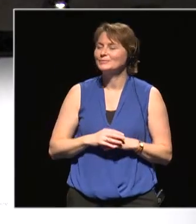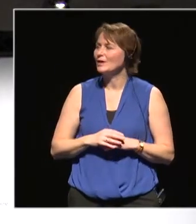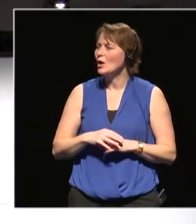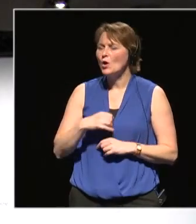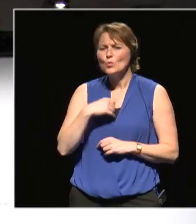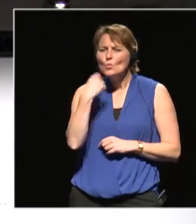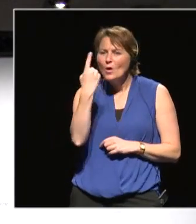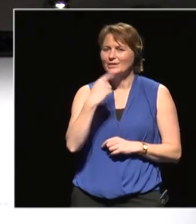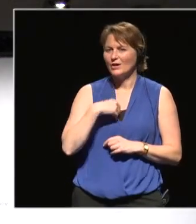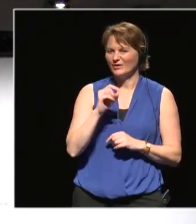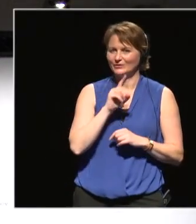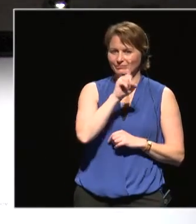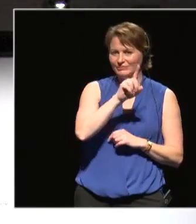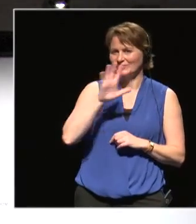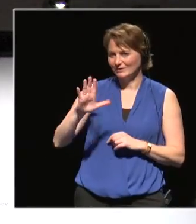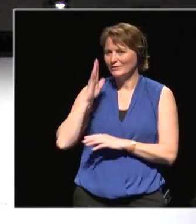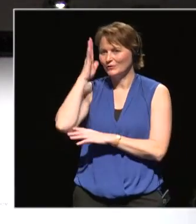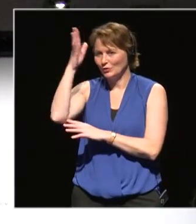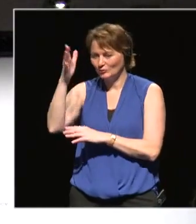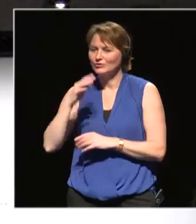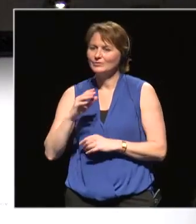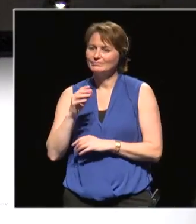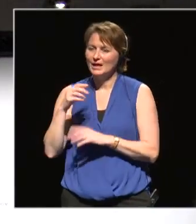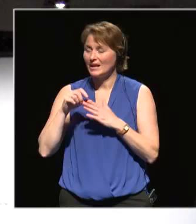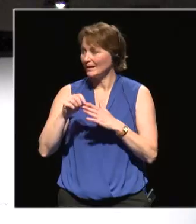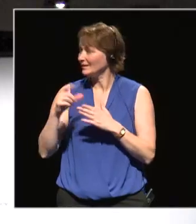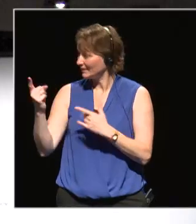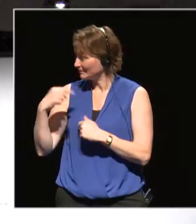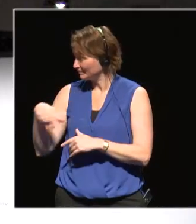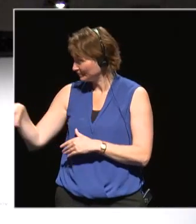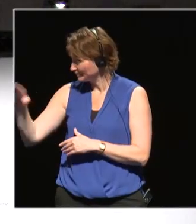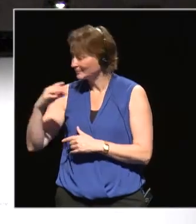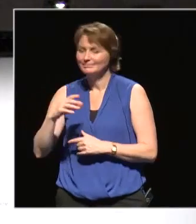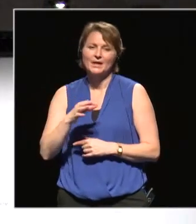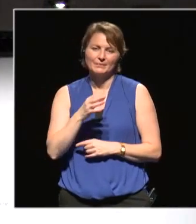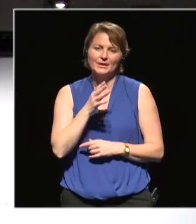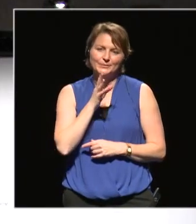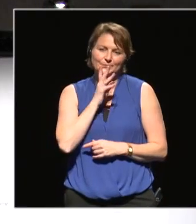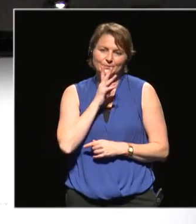leaders. And I will speak in French, it's okay? Okay.